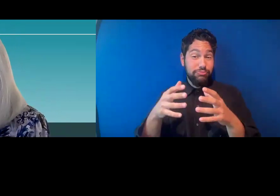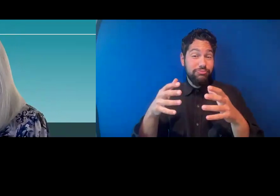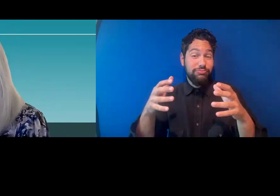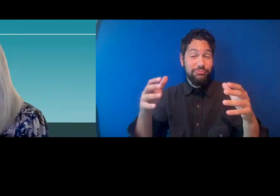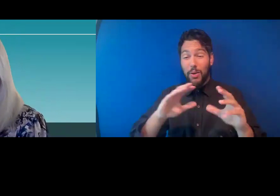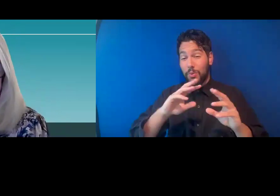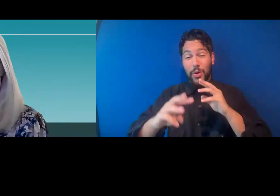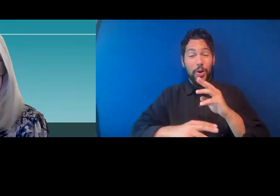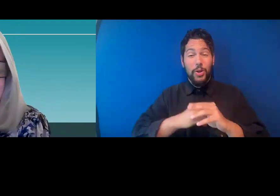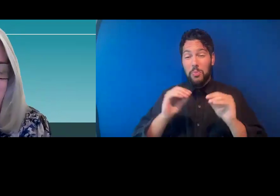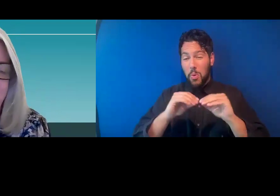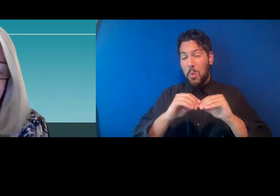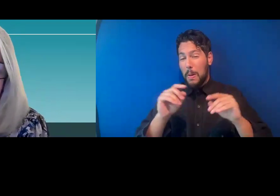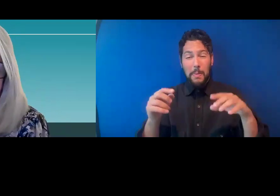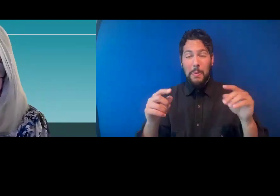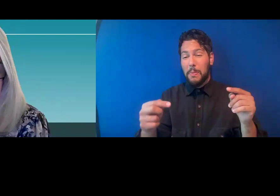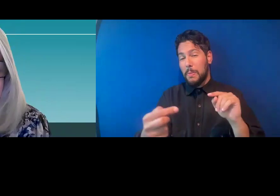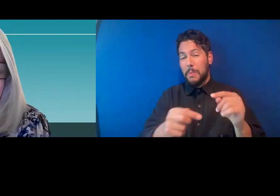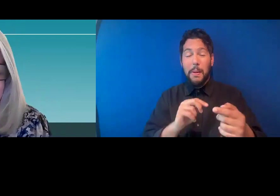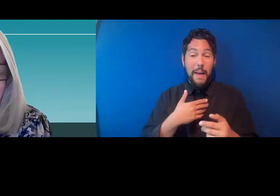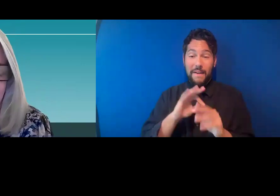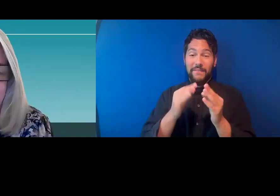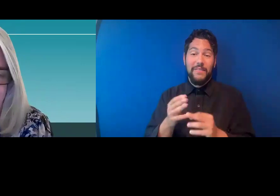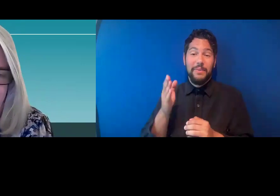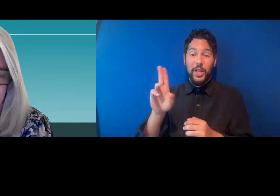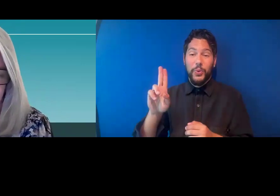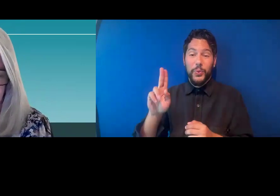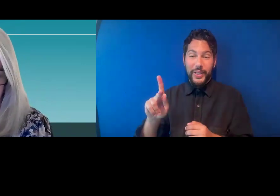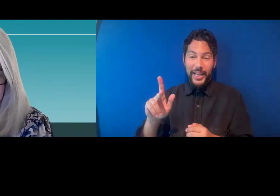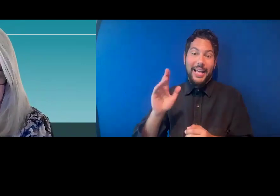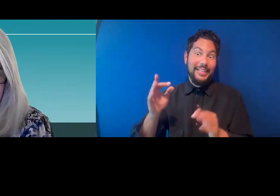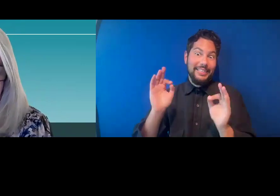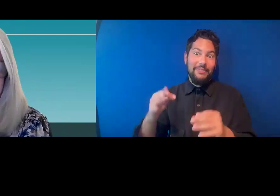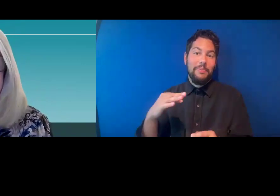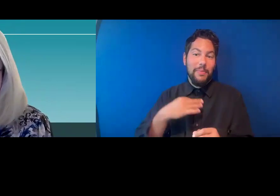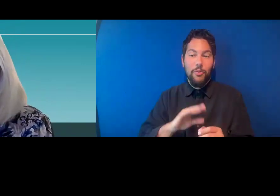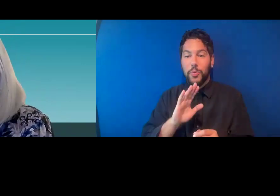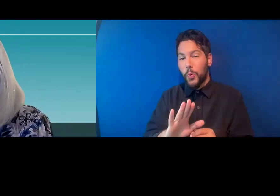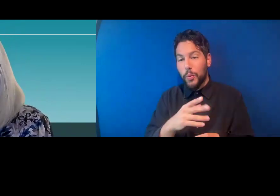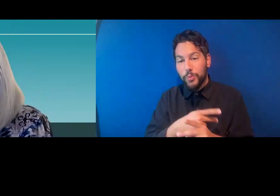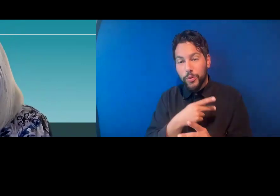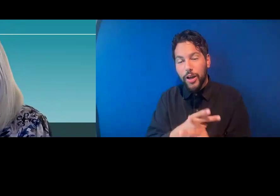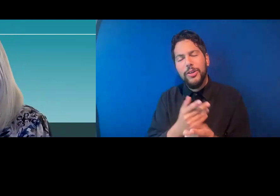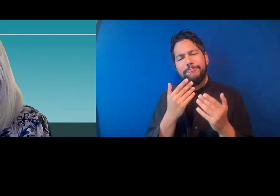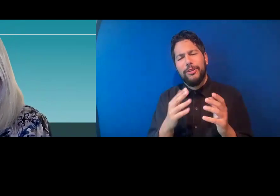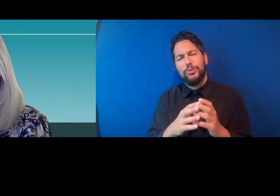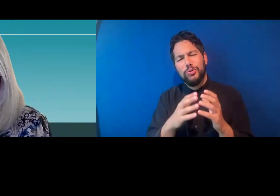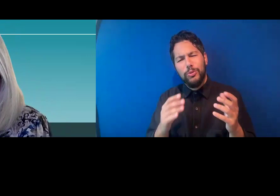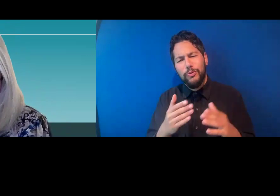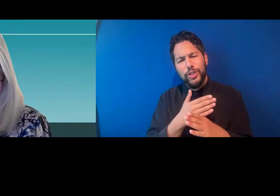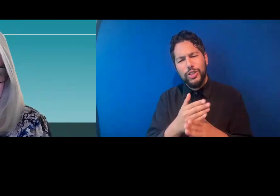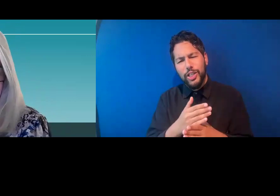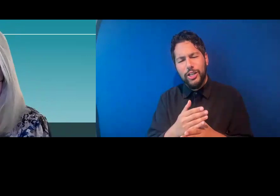globally even further. My family are in the UK, and I know they would benefit from your product. So thank you so much for sharing with